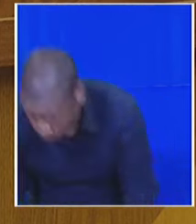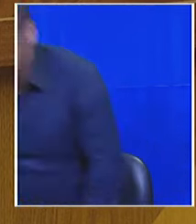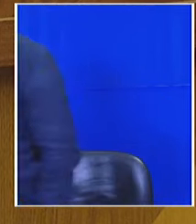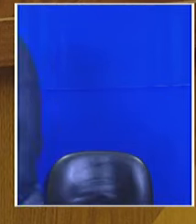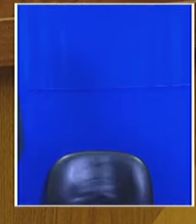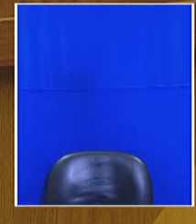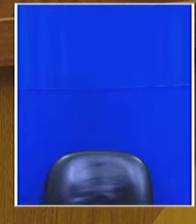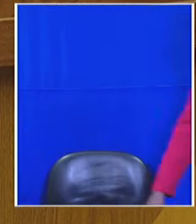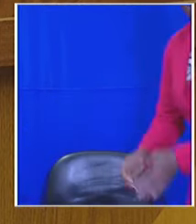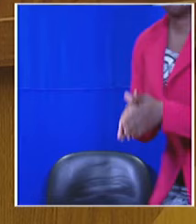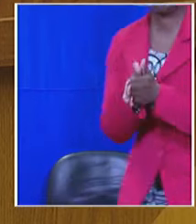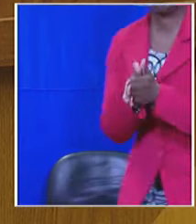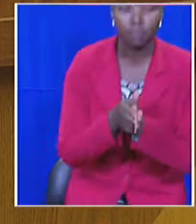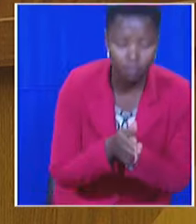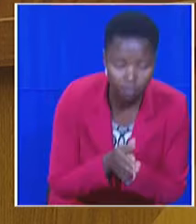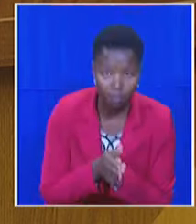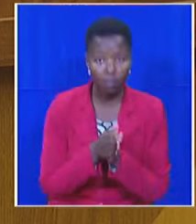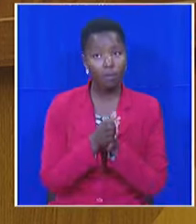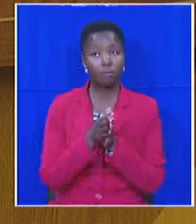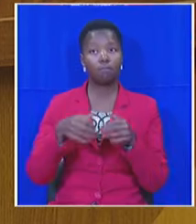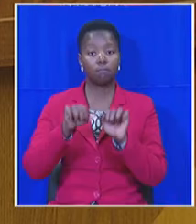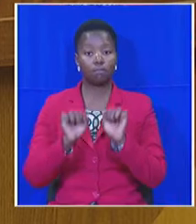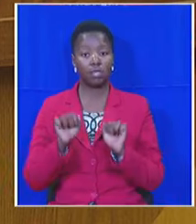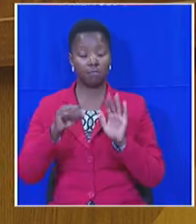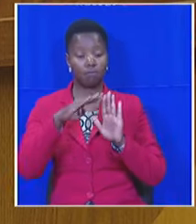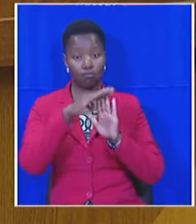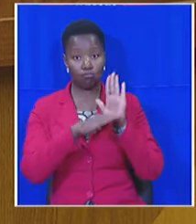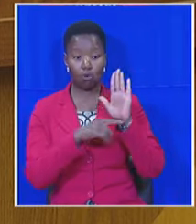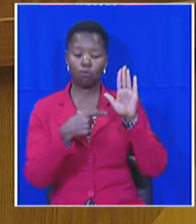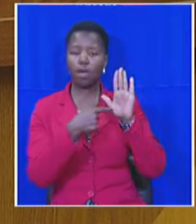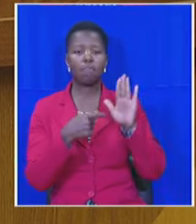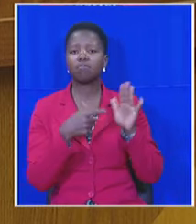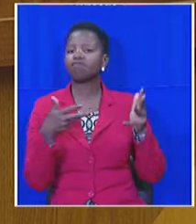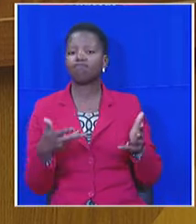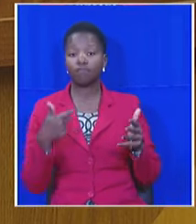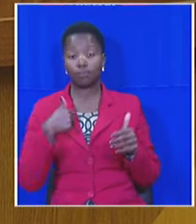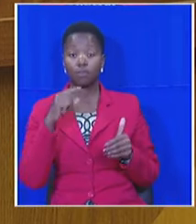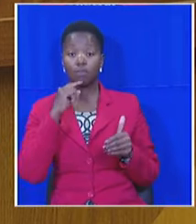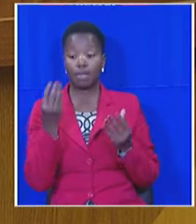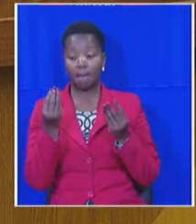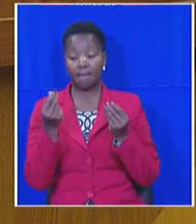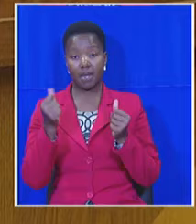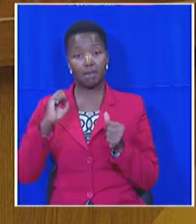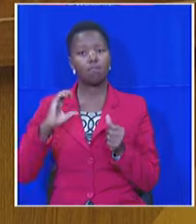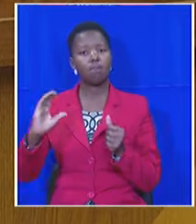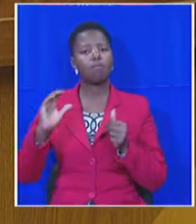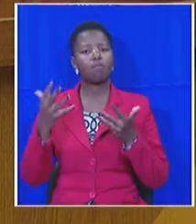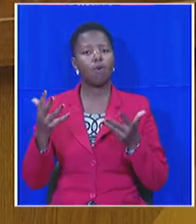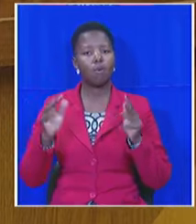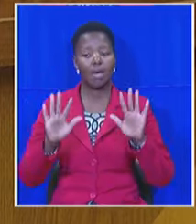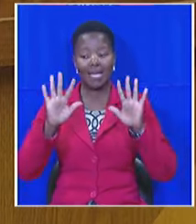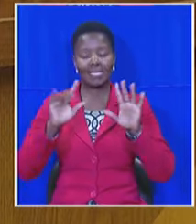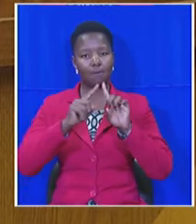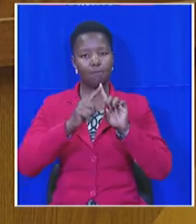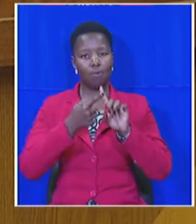forward, we are going to use this money, is going to be used through the 10-point plan. And this